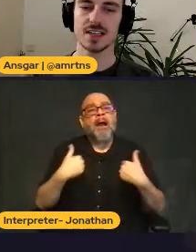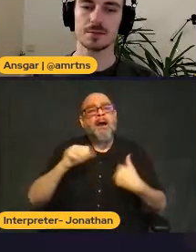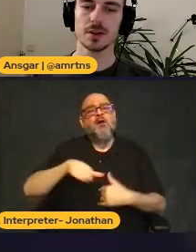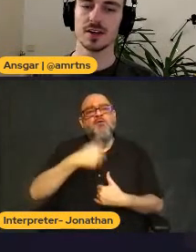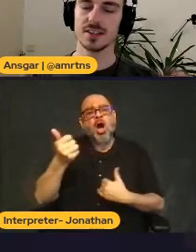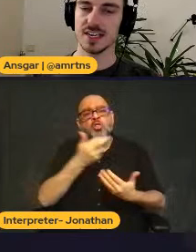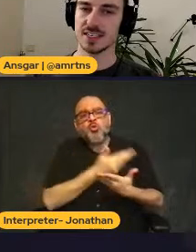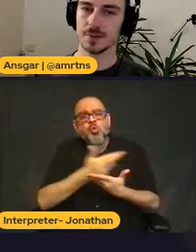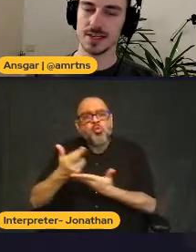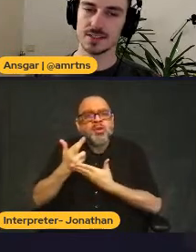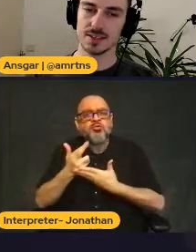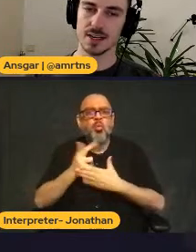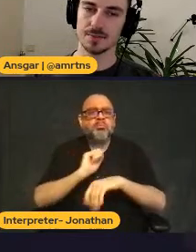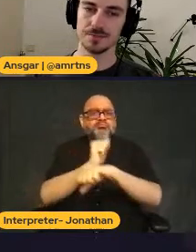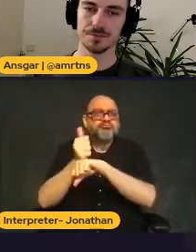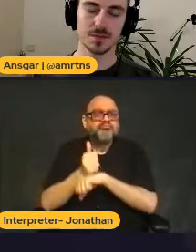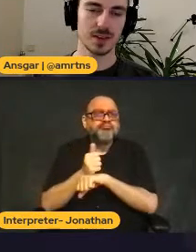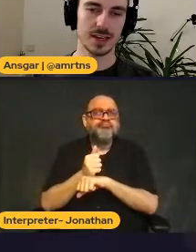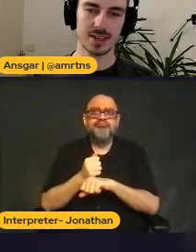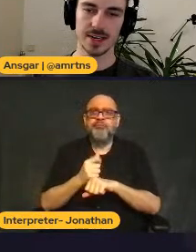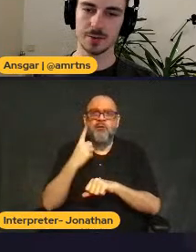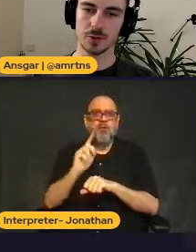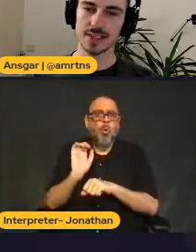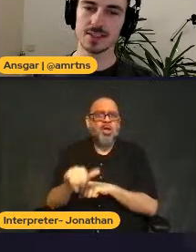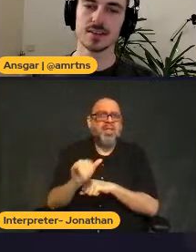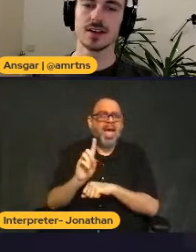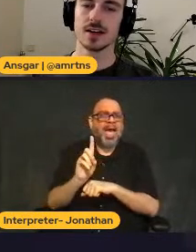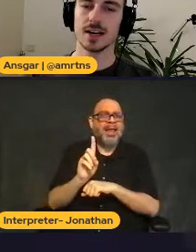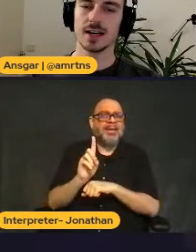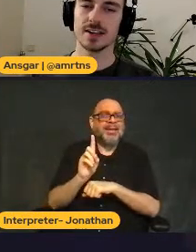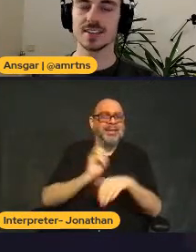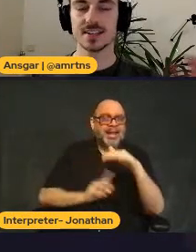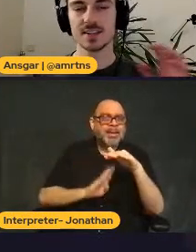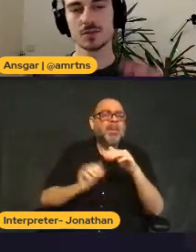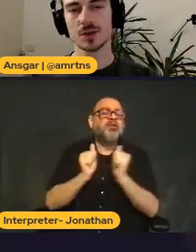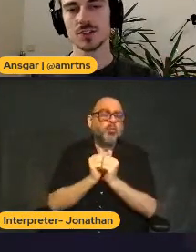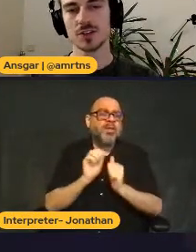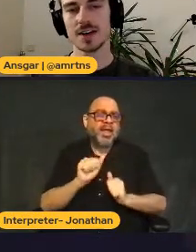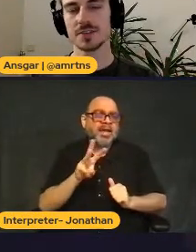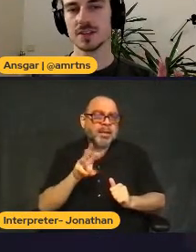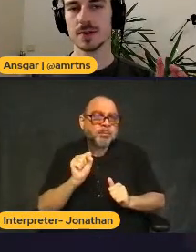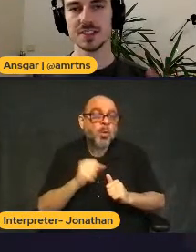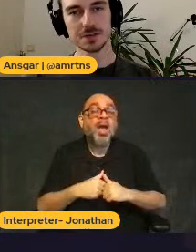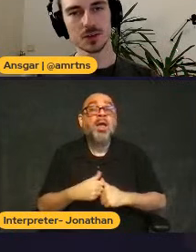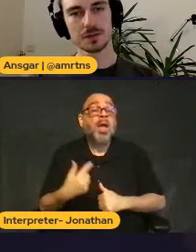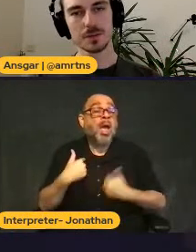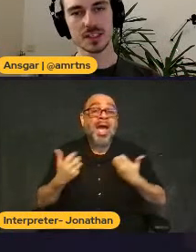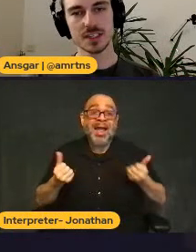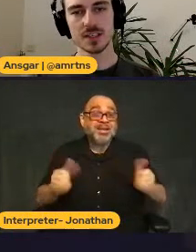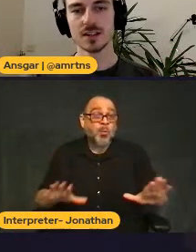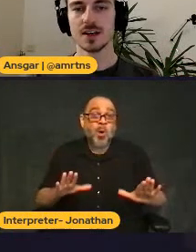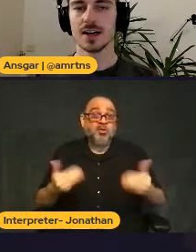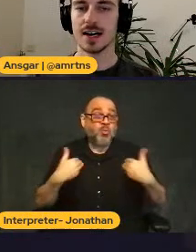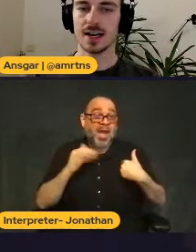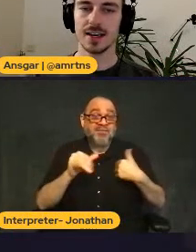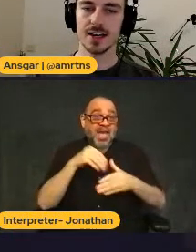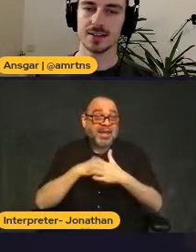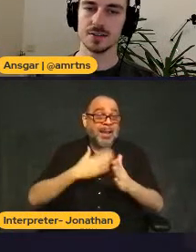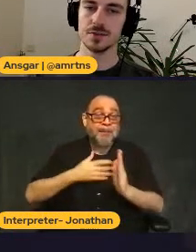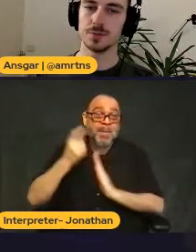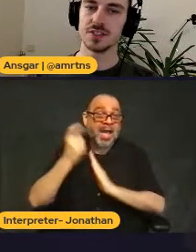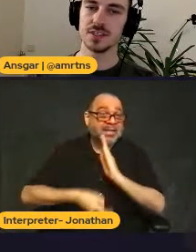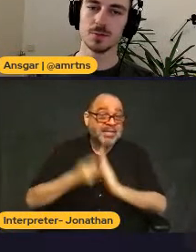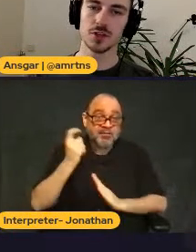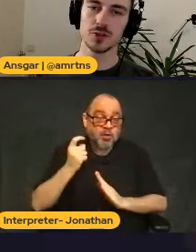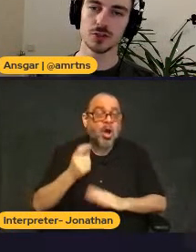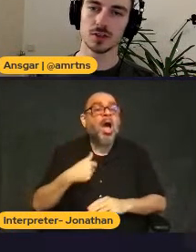to set up the database at AWS. And as I didn't want to have it in my default VPC, I added